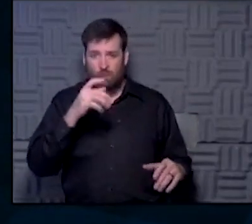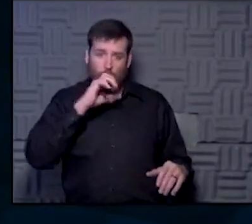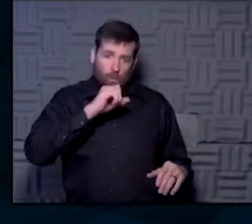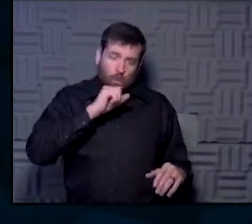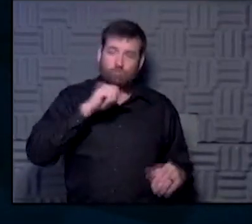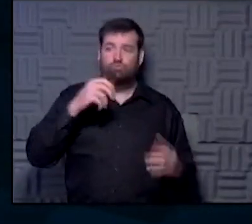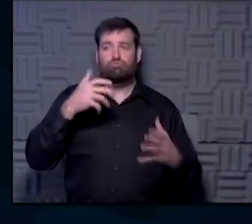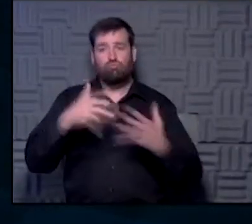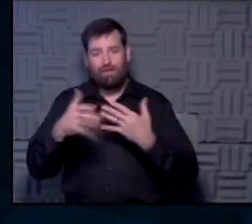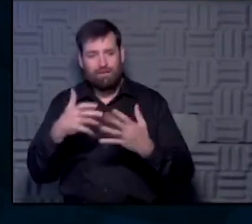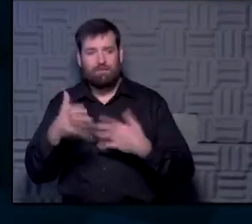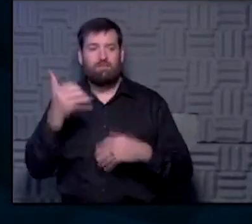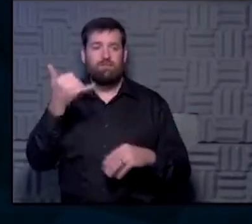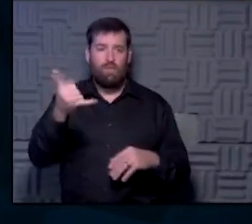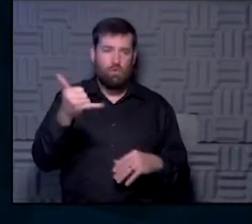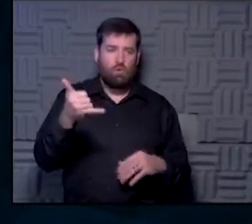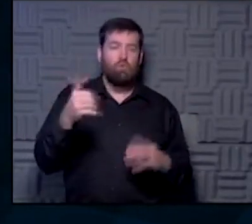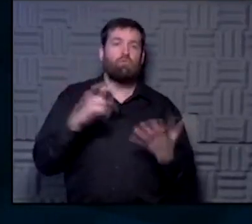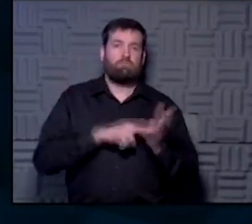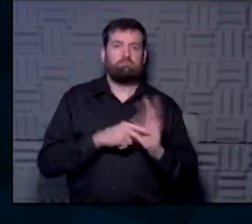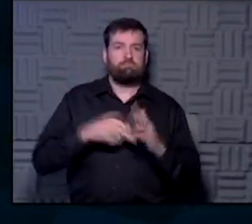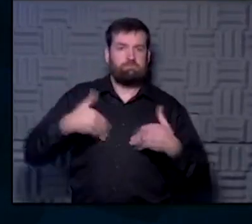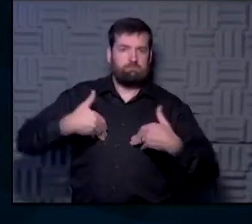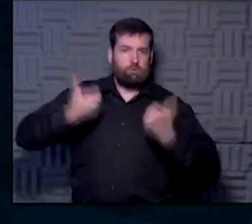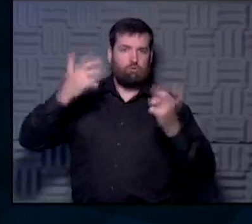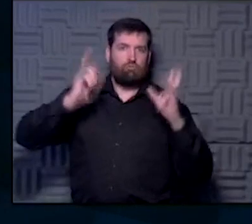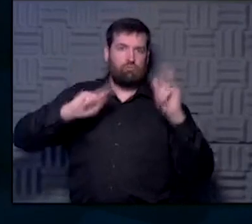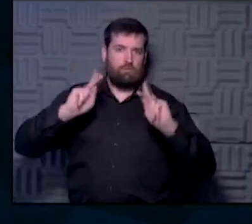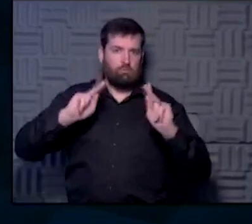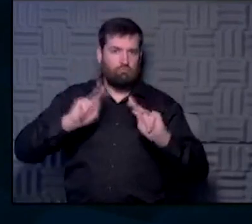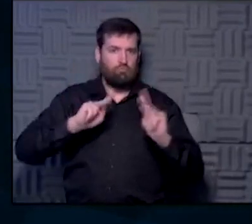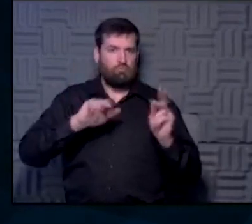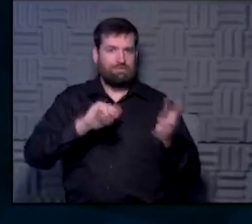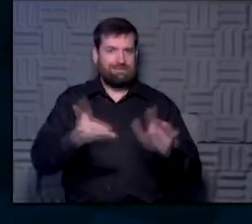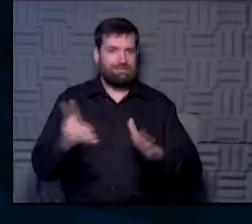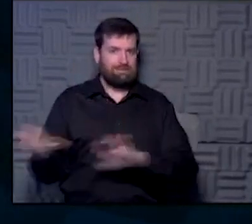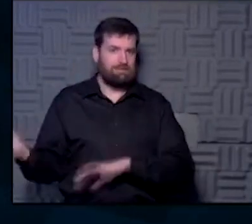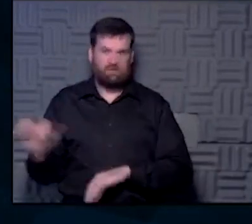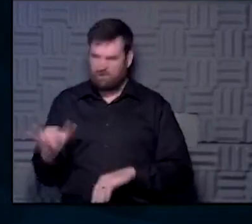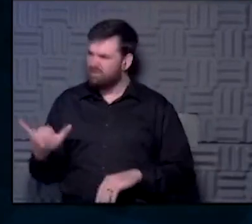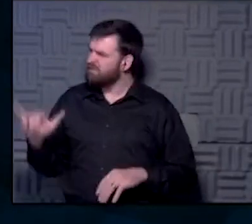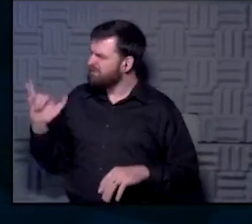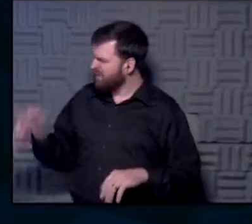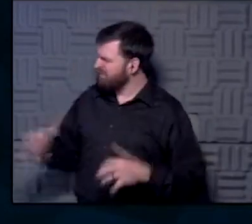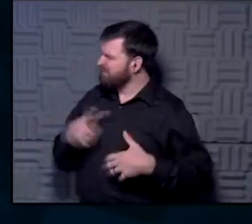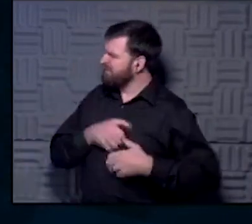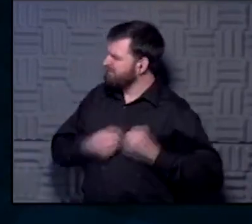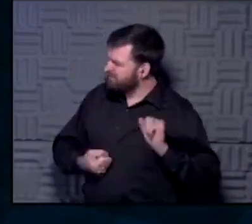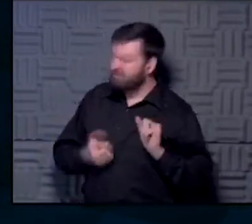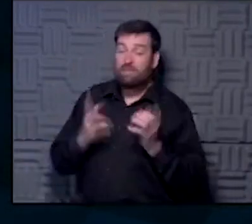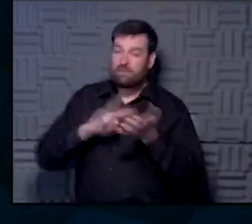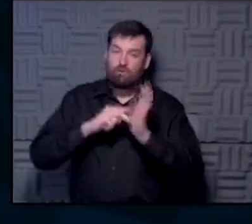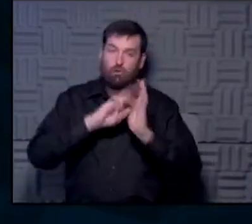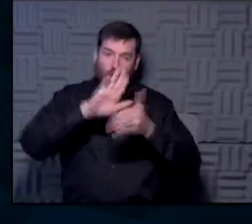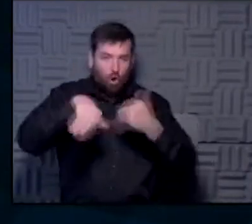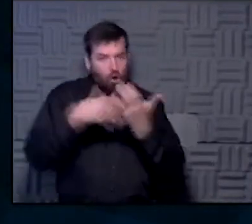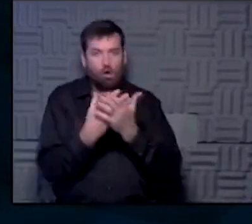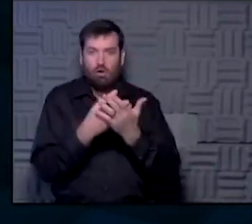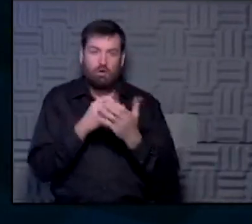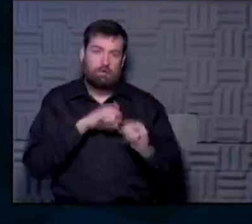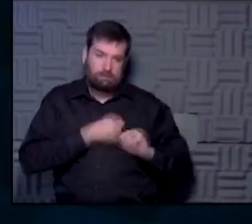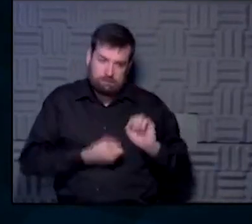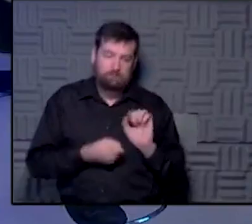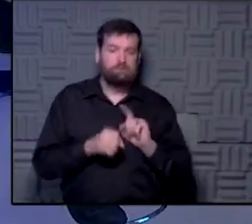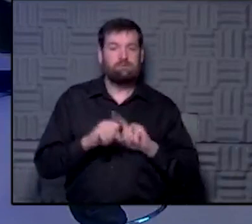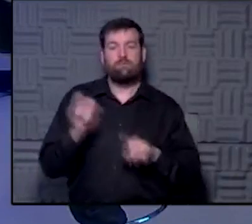gray and the yellow that you can see show that our younger populations are creeping up a little bit more as well. And that's heartbreaking. I mean, it's all heartbreaking. Right, but the